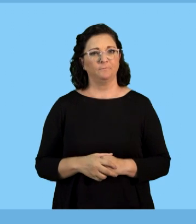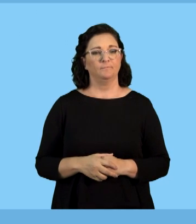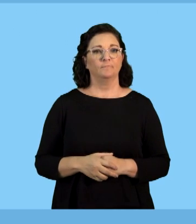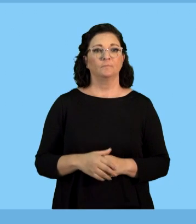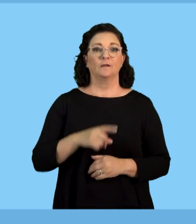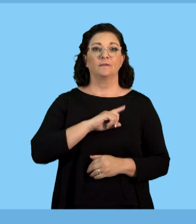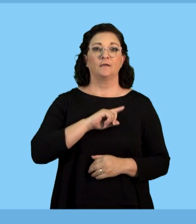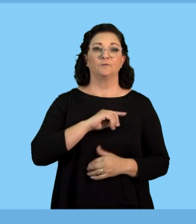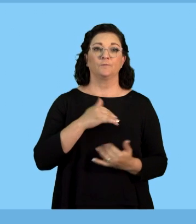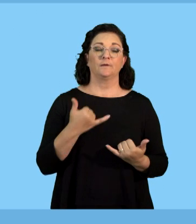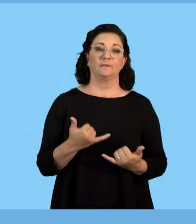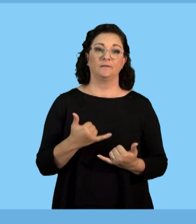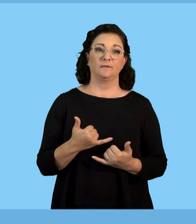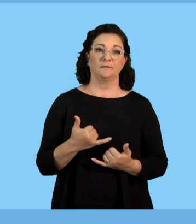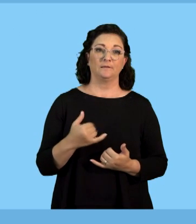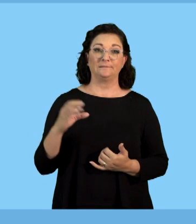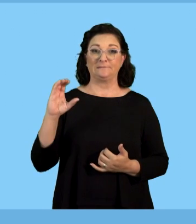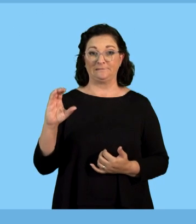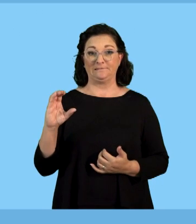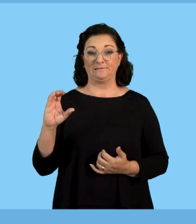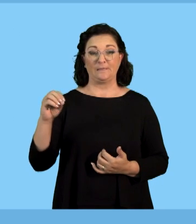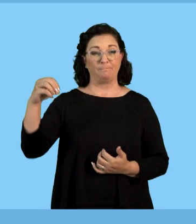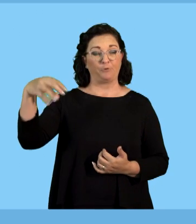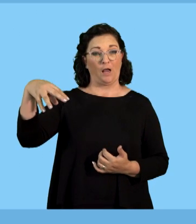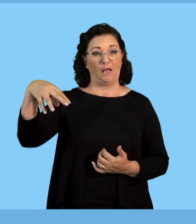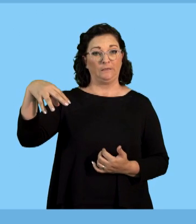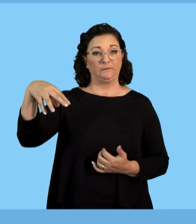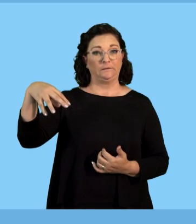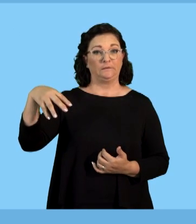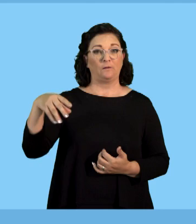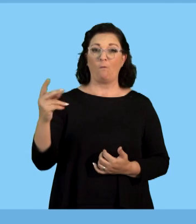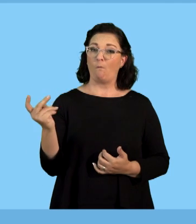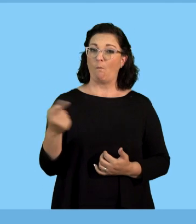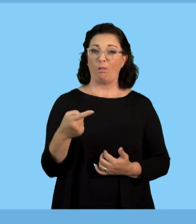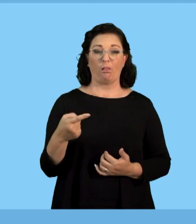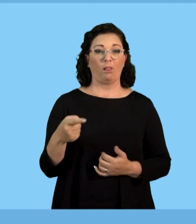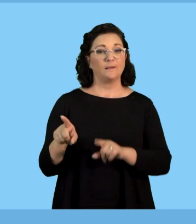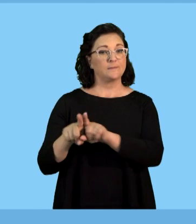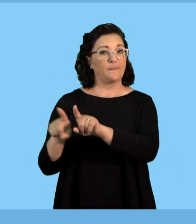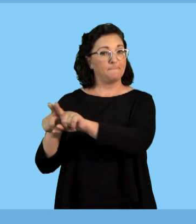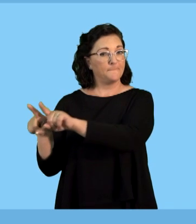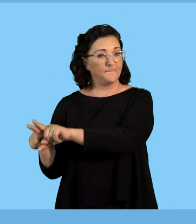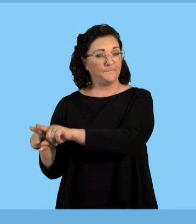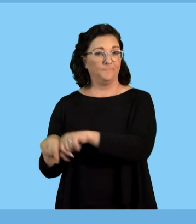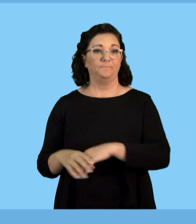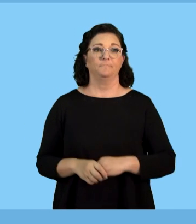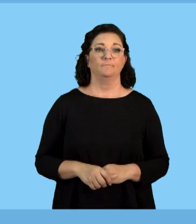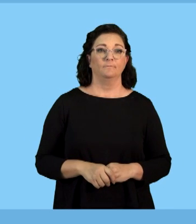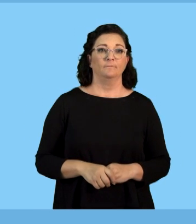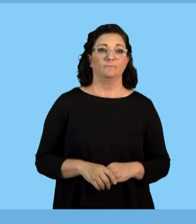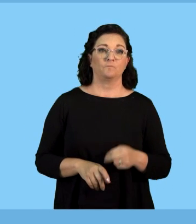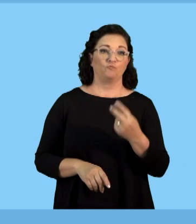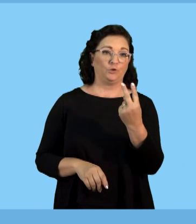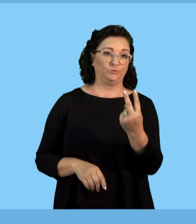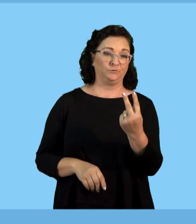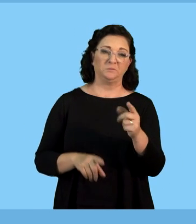So therefore, that means the brightness in circuit C, the brightness of these light bulbs, all of them is going to be the same.